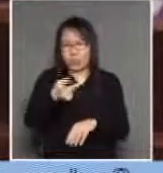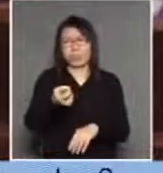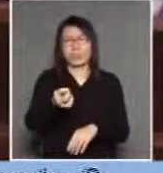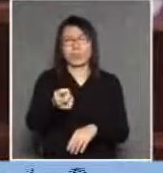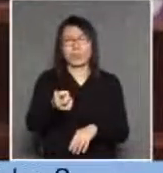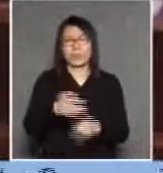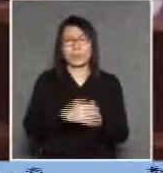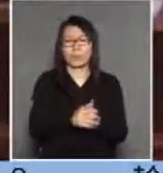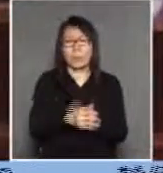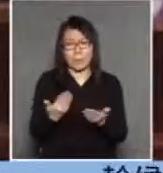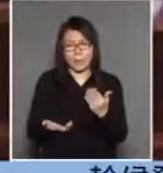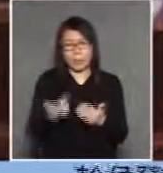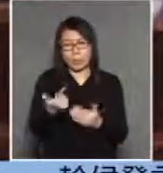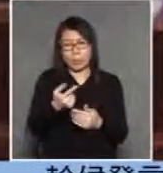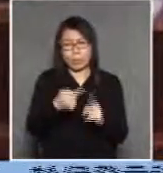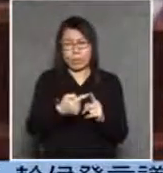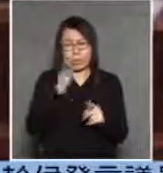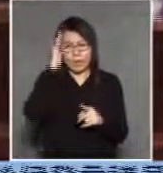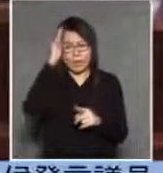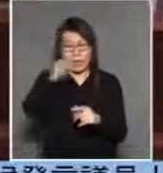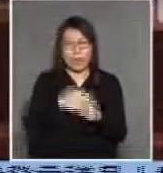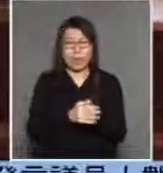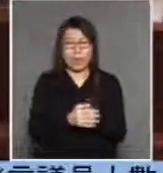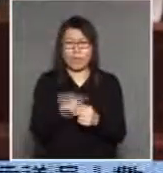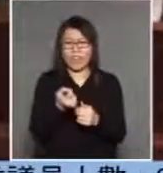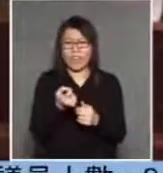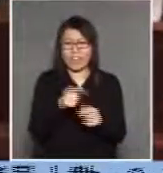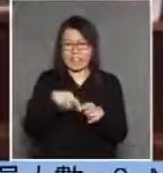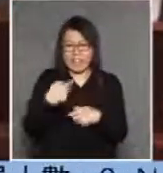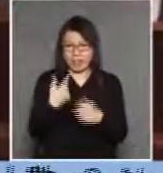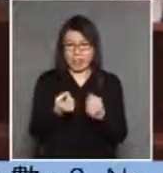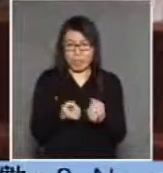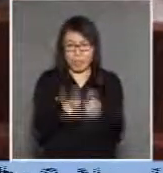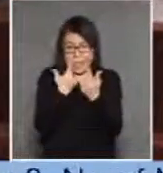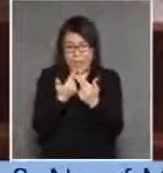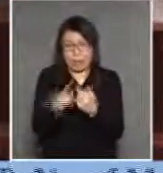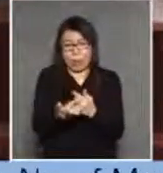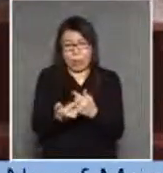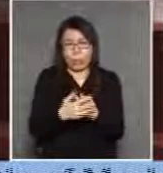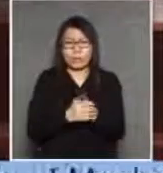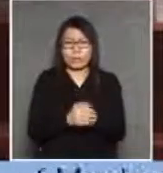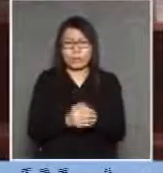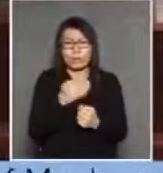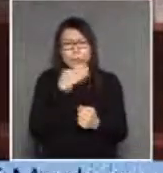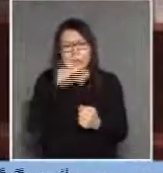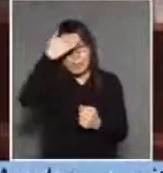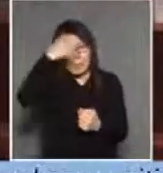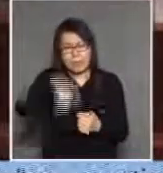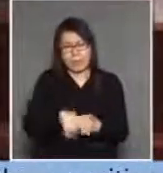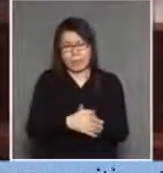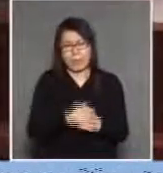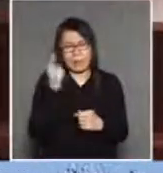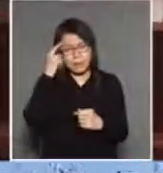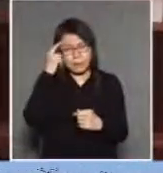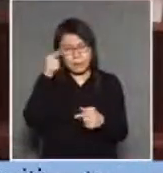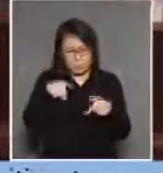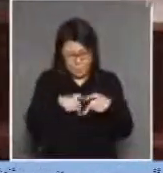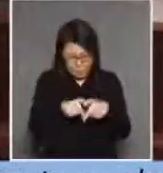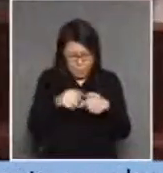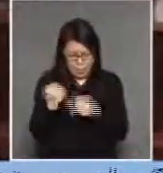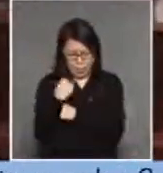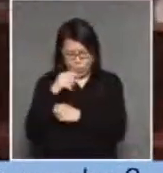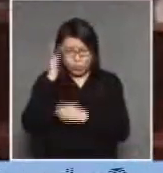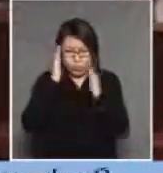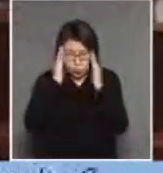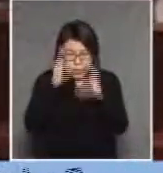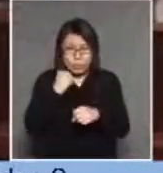aspiring young persons. Many young people want to get rich quick. I hope young people understand that if